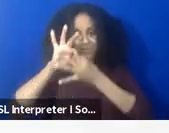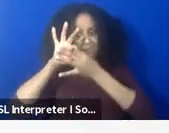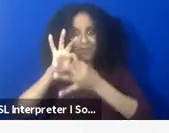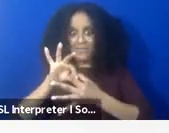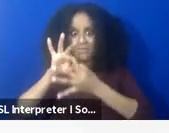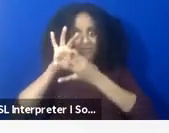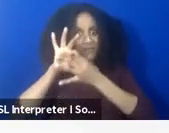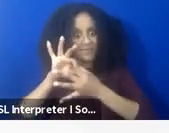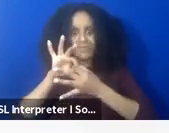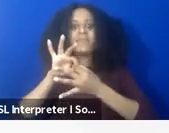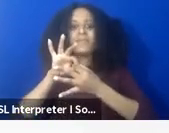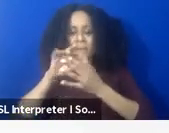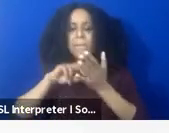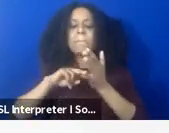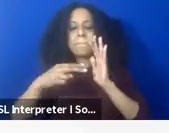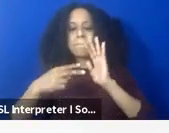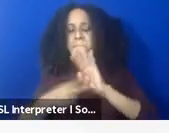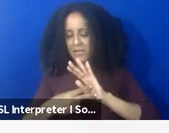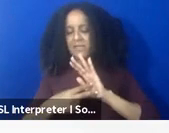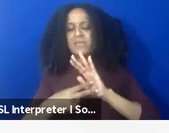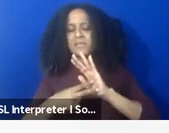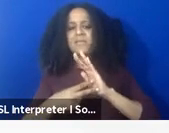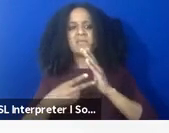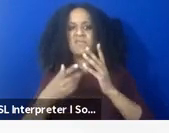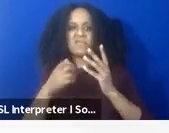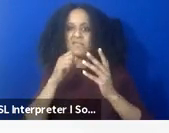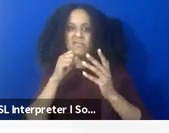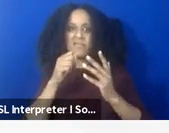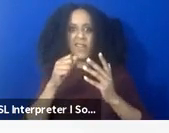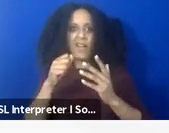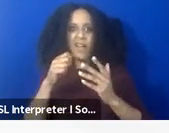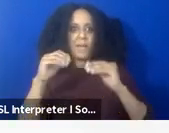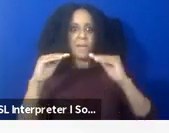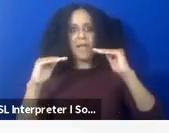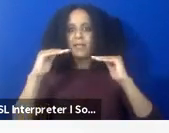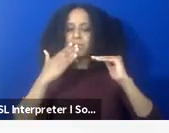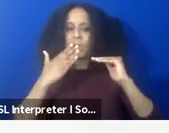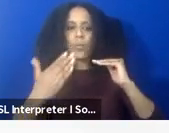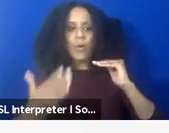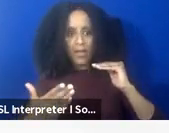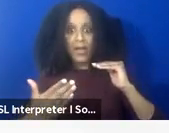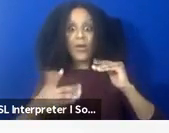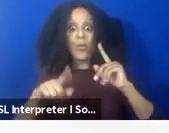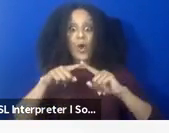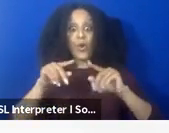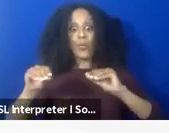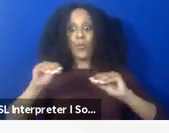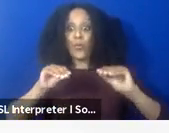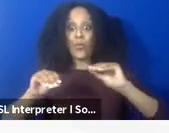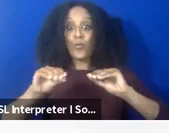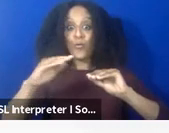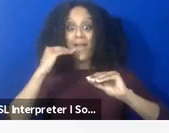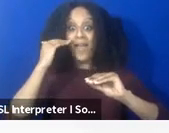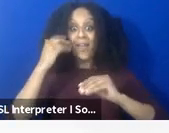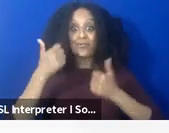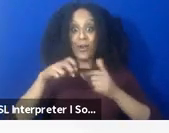movement. Where this often shows up the most is when we move our heads the most, which is usually when we're walking upright and trying to